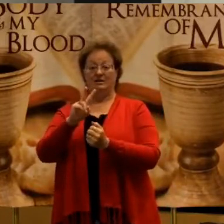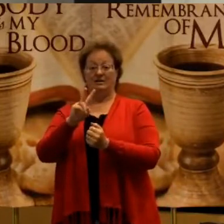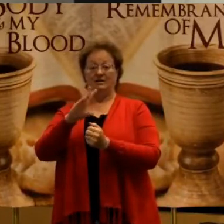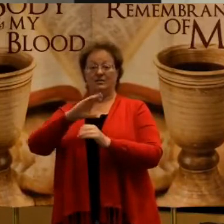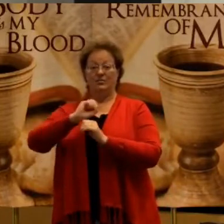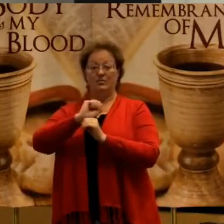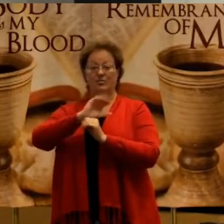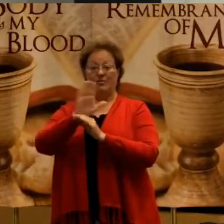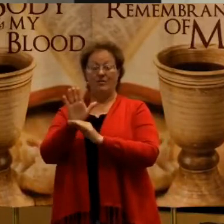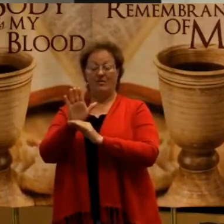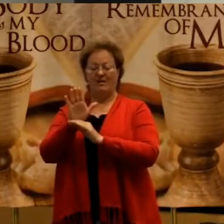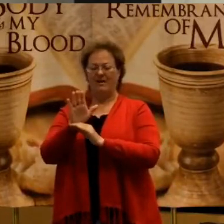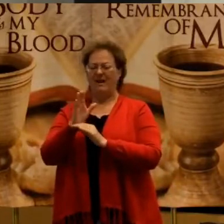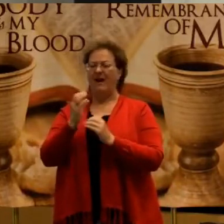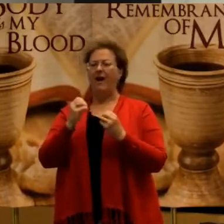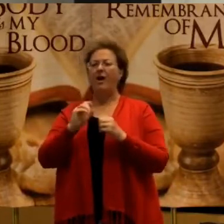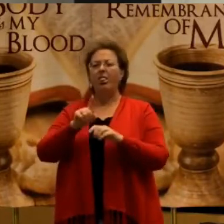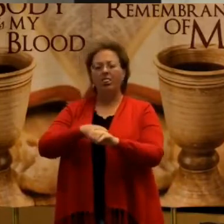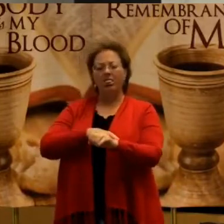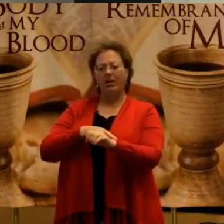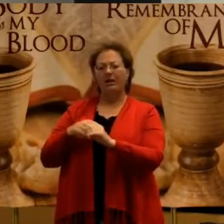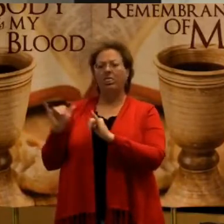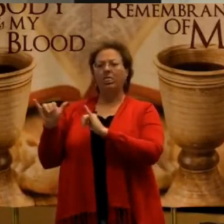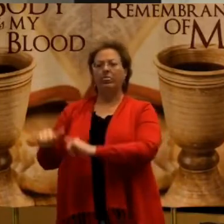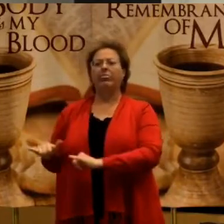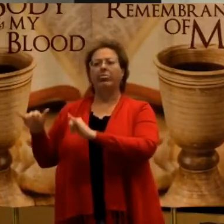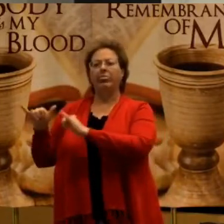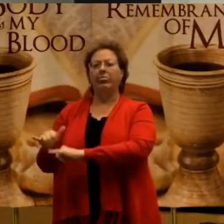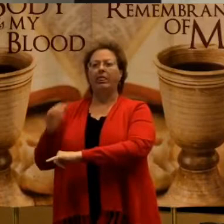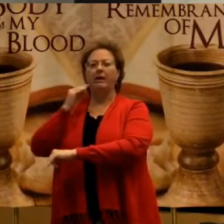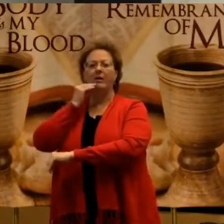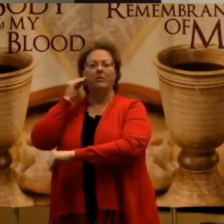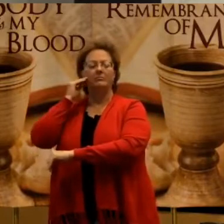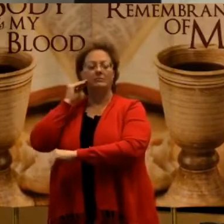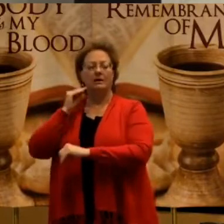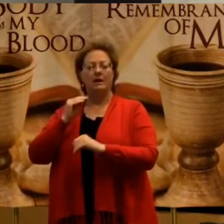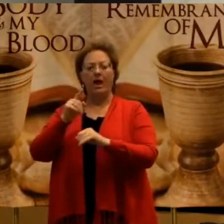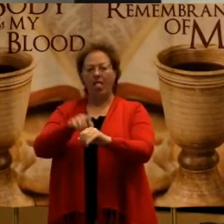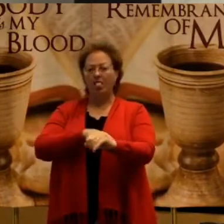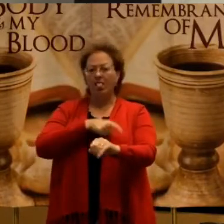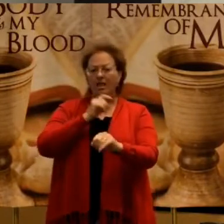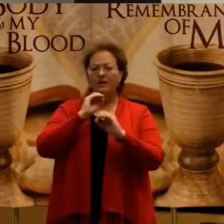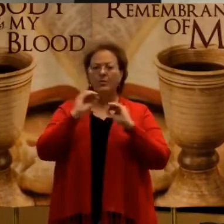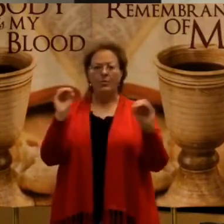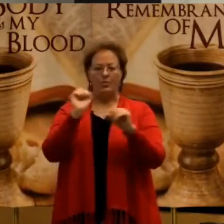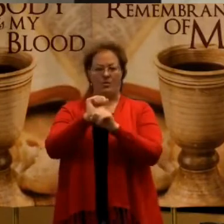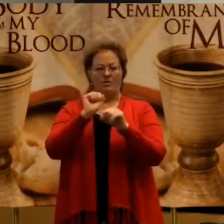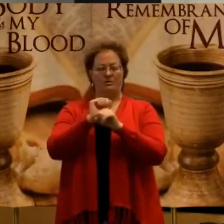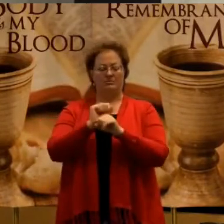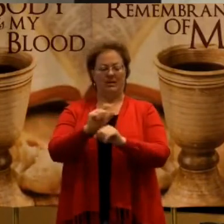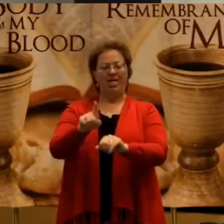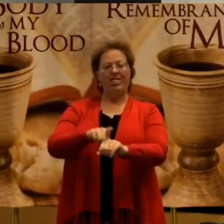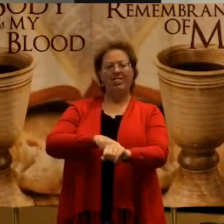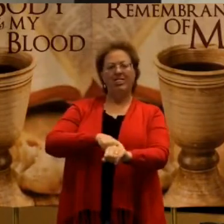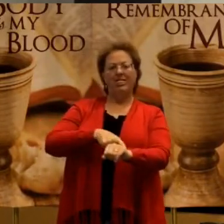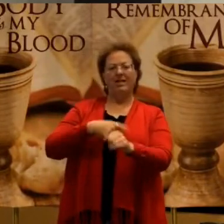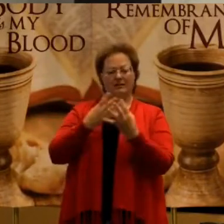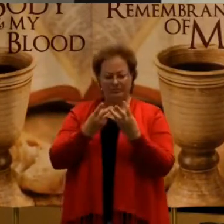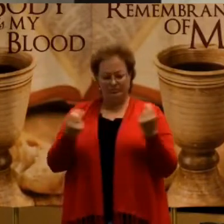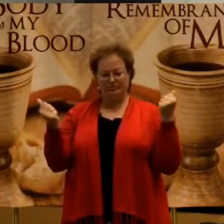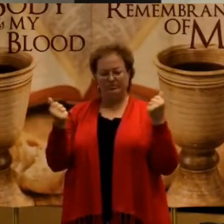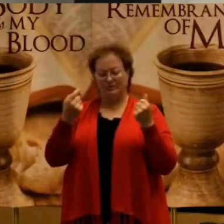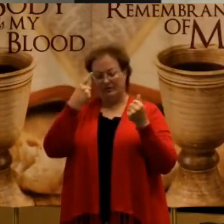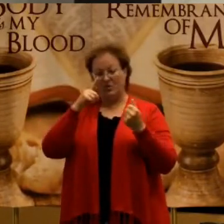be quarantined? How long will I be without work? How long before there's a cure to the